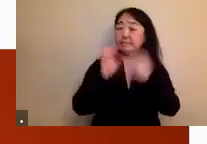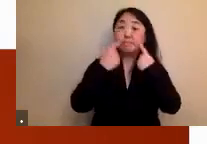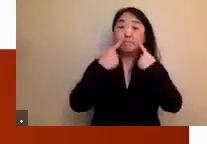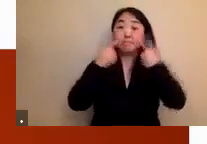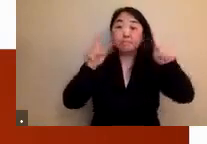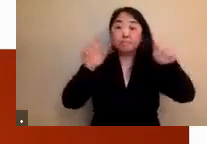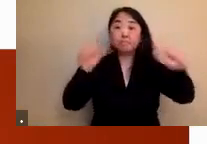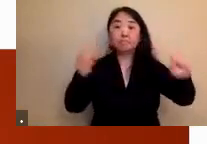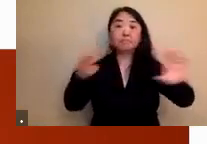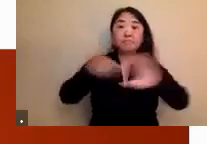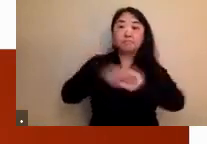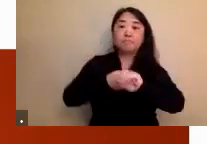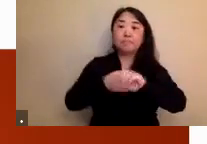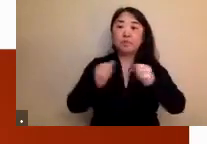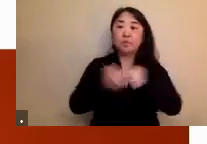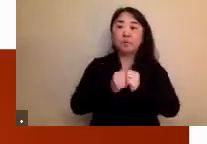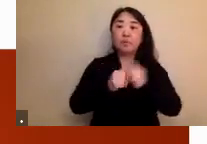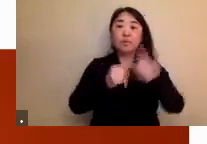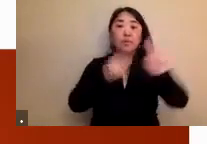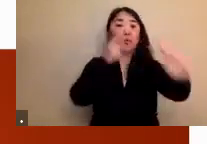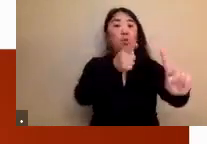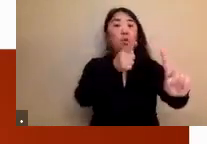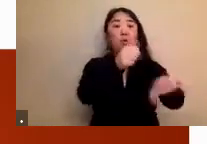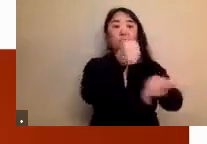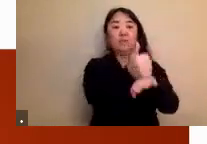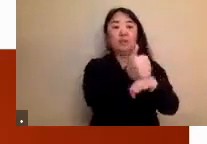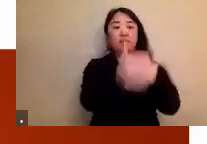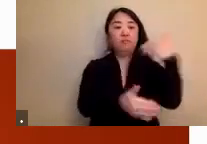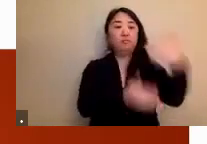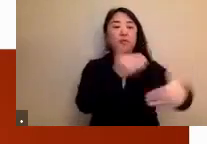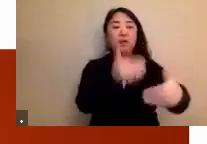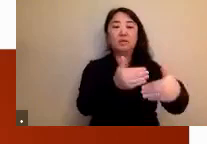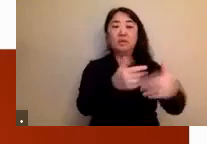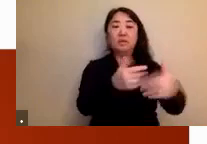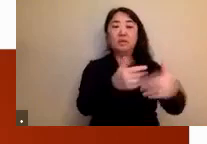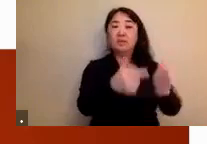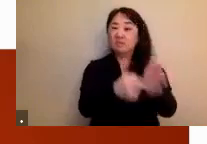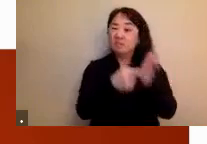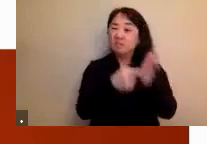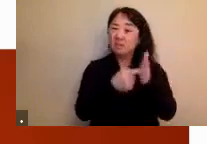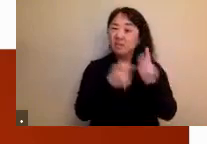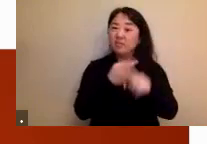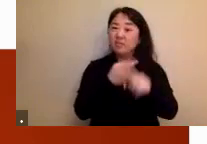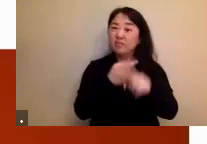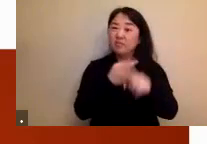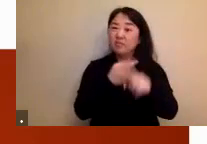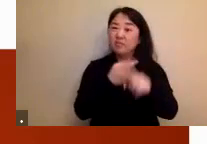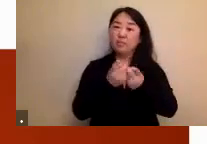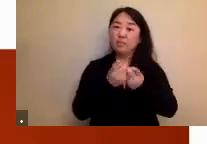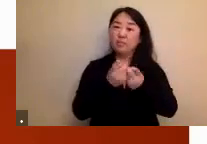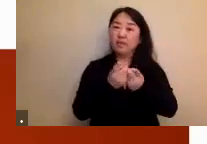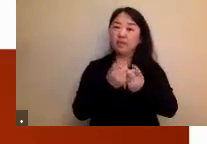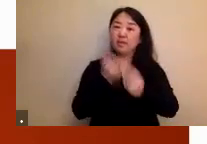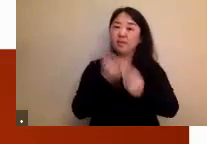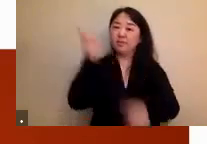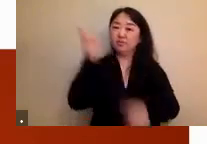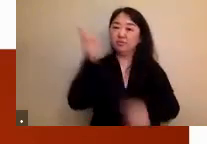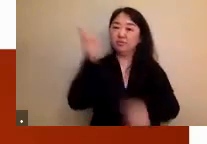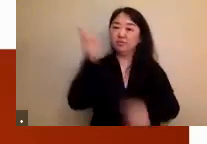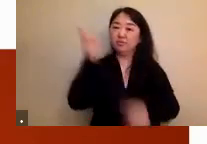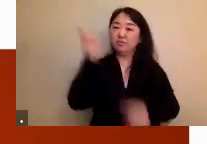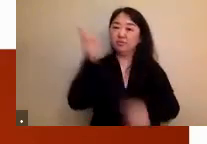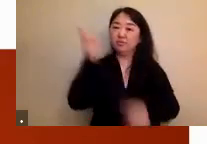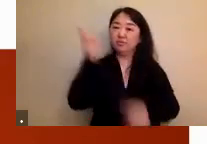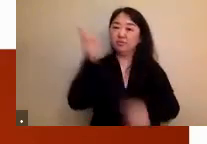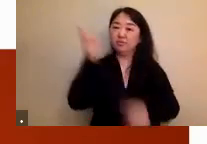through a goal setting process that is mandated by the U.S. Department of Transportation on federally funded